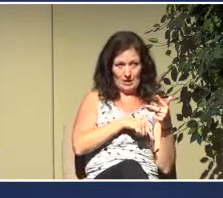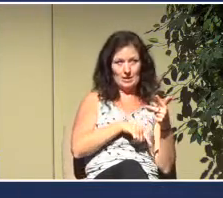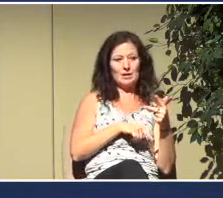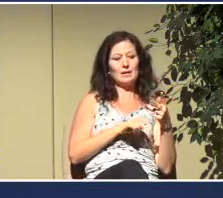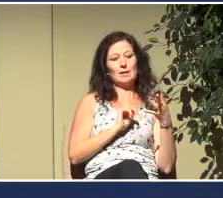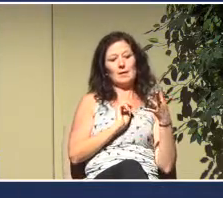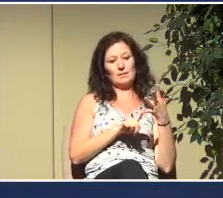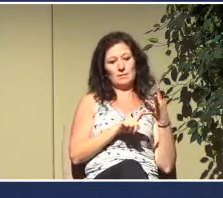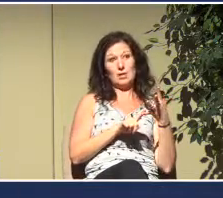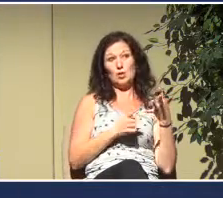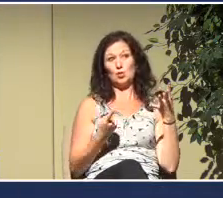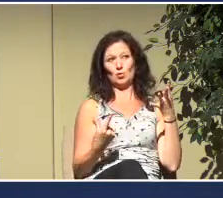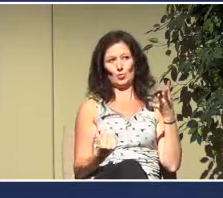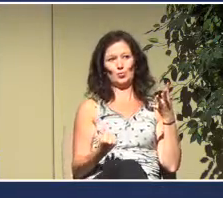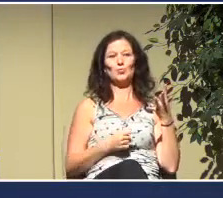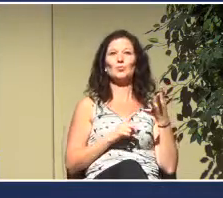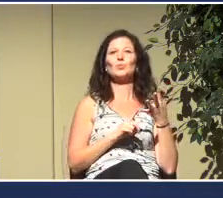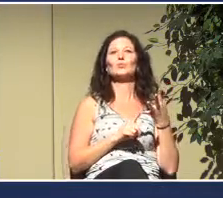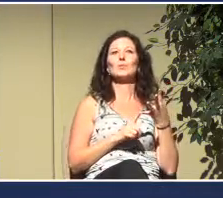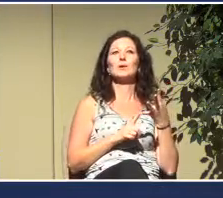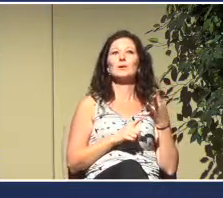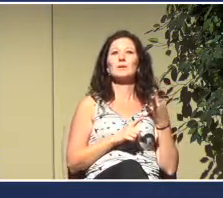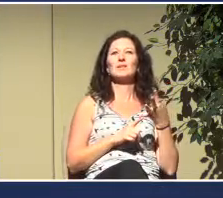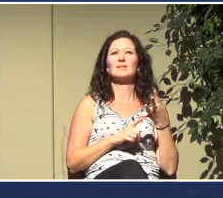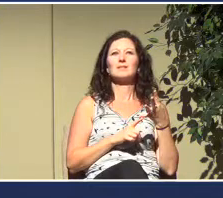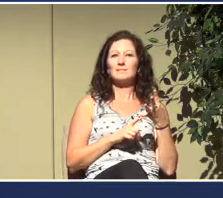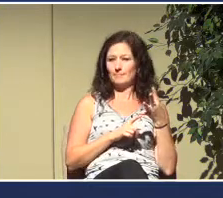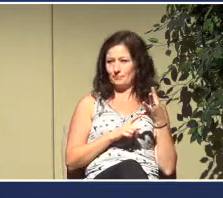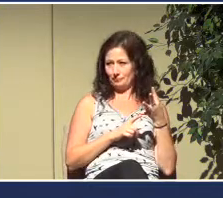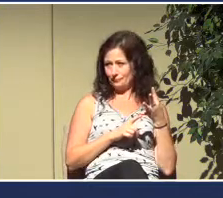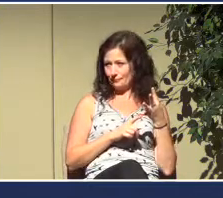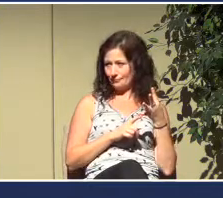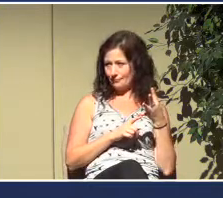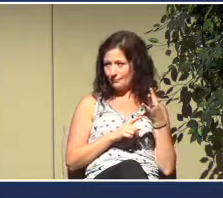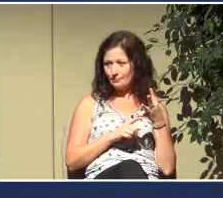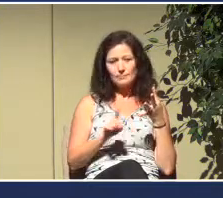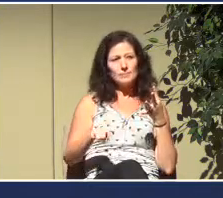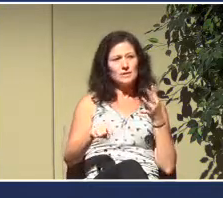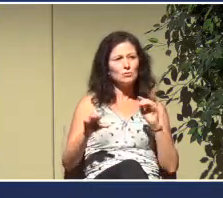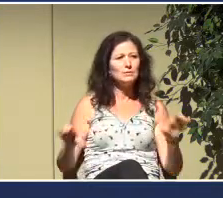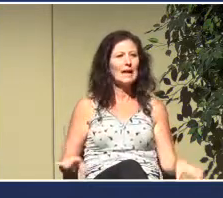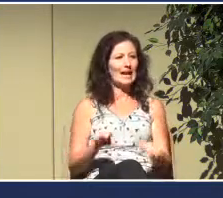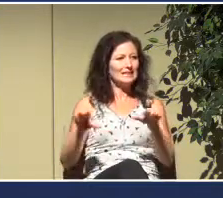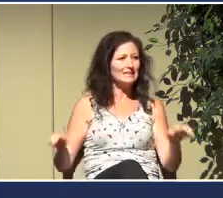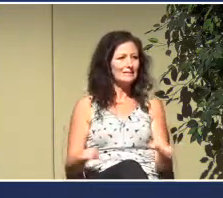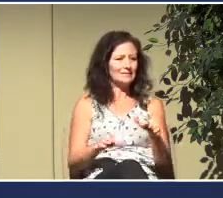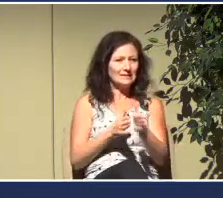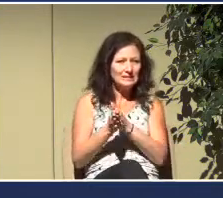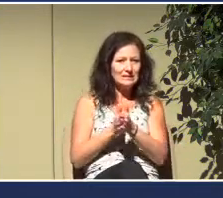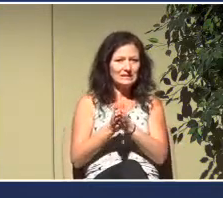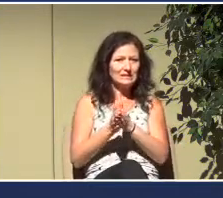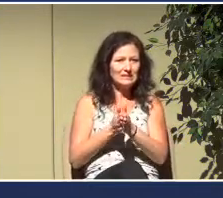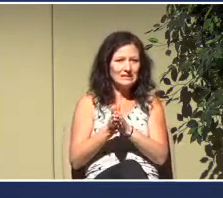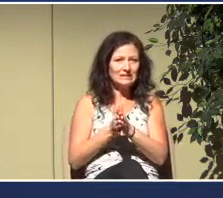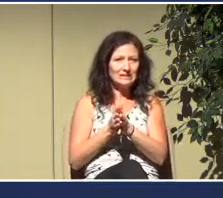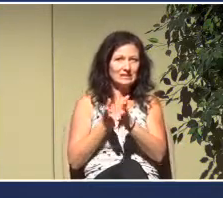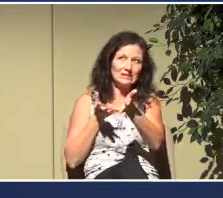the last piece. And that is, we need to actively engage by the Holy